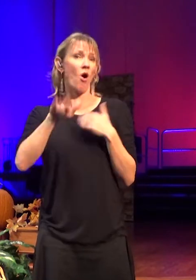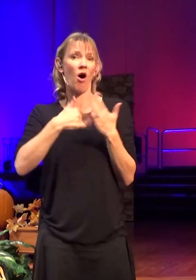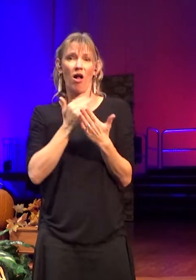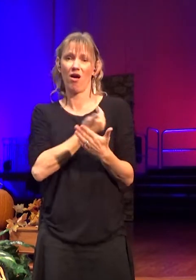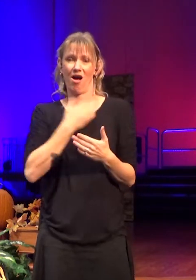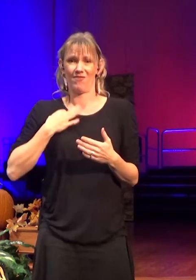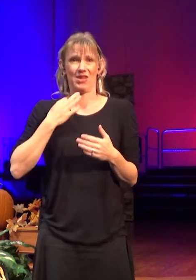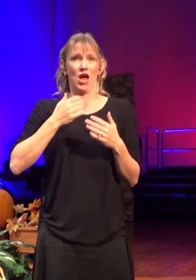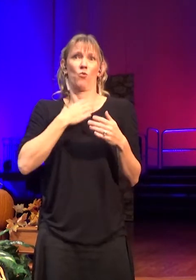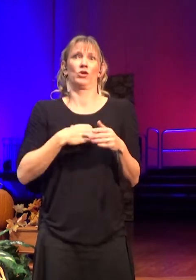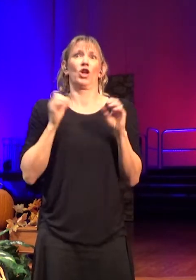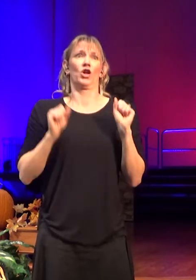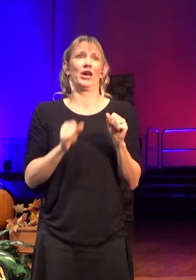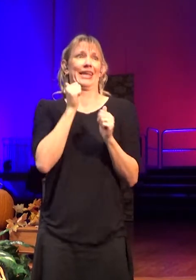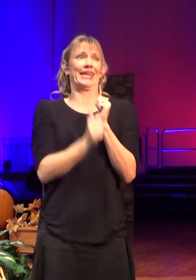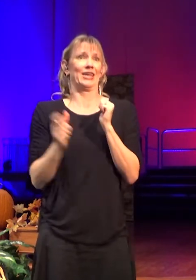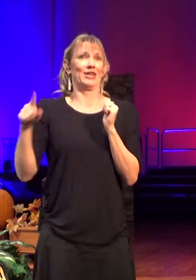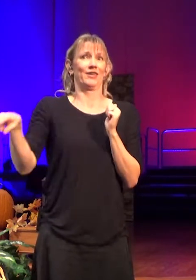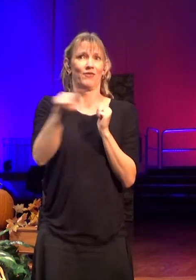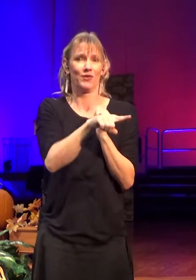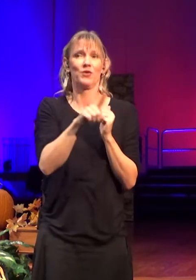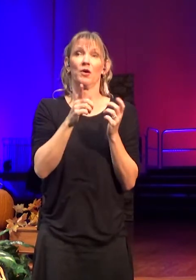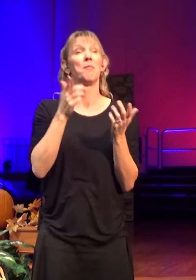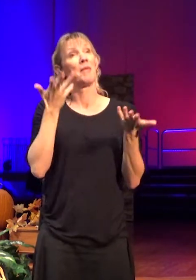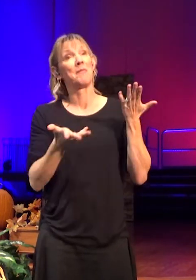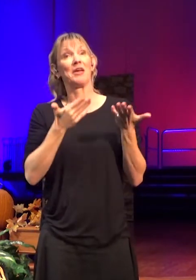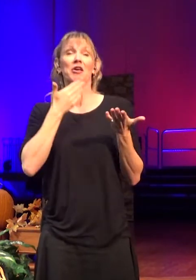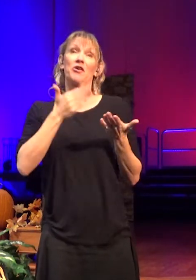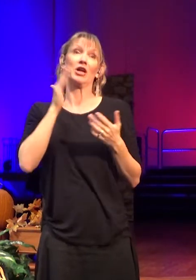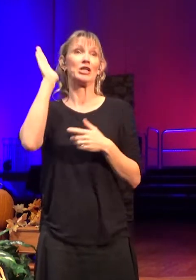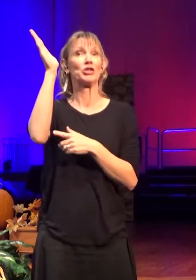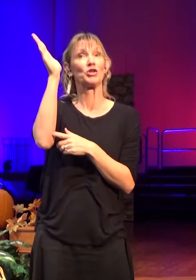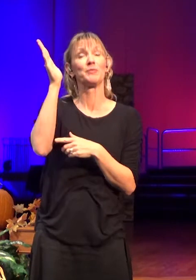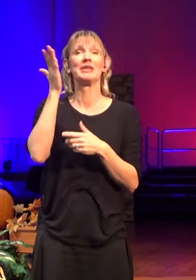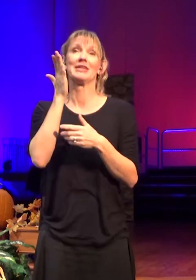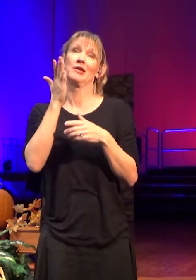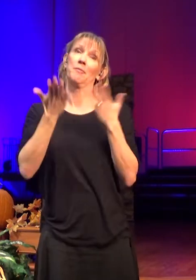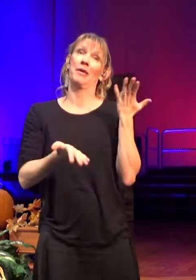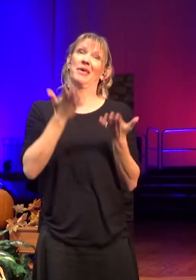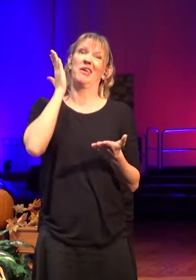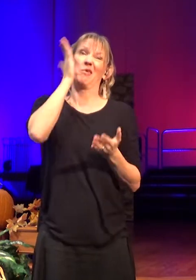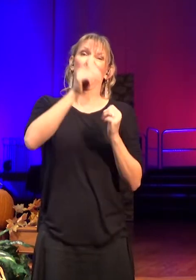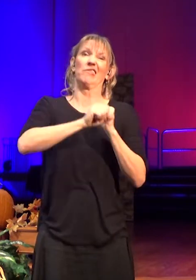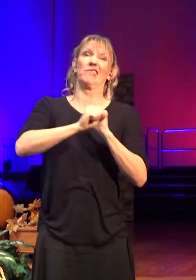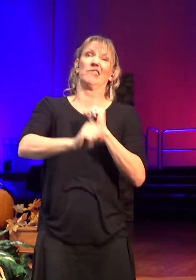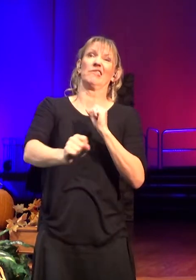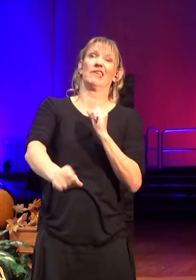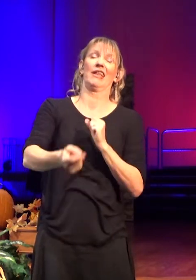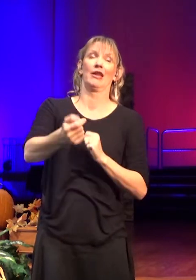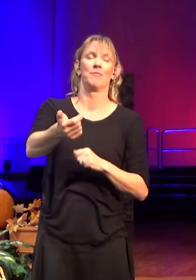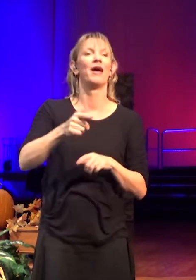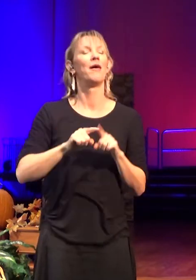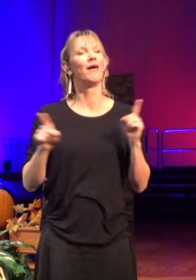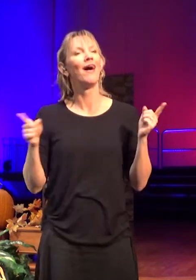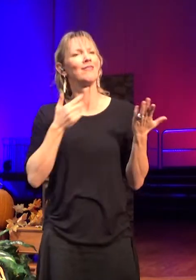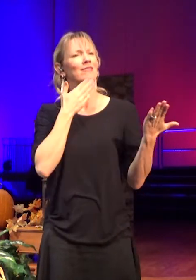And it's true of all of our volunteers. I wish we could go around to each and every person. That might be a good sermon. It would just go a little bit